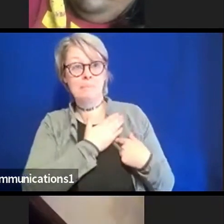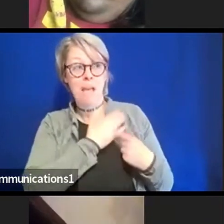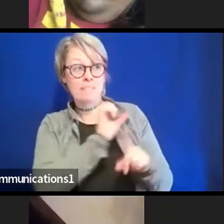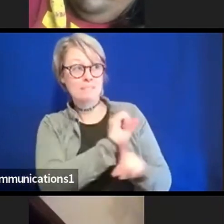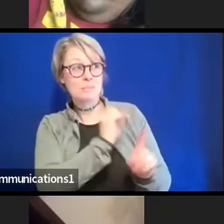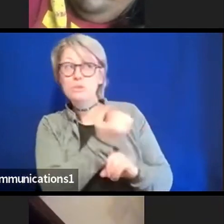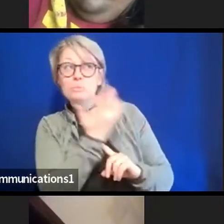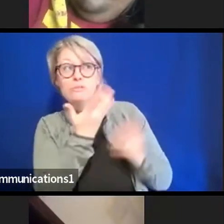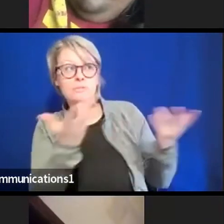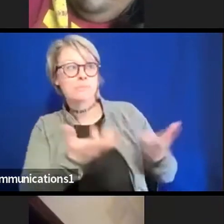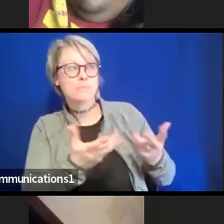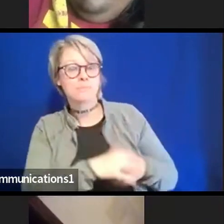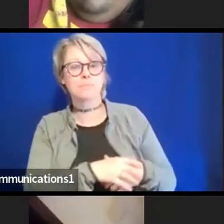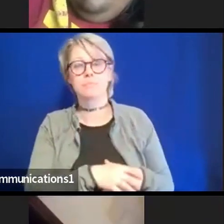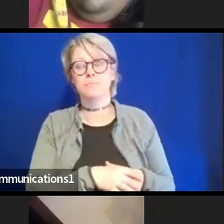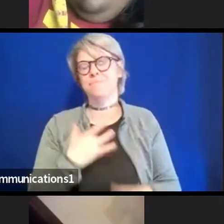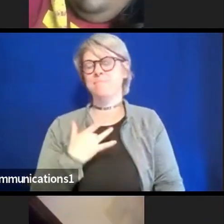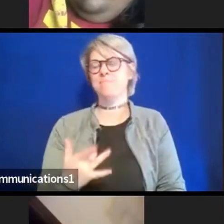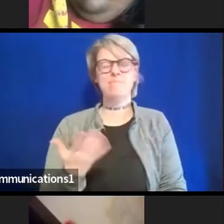So basically,